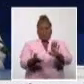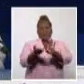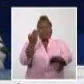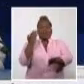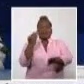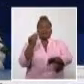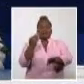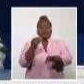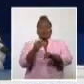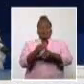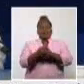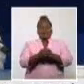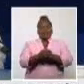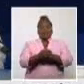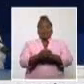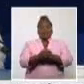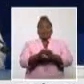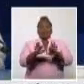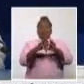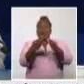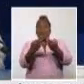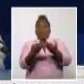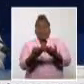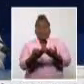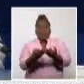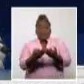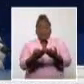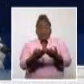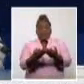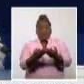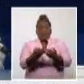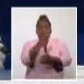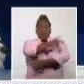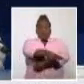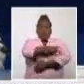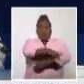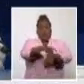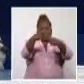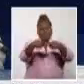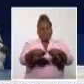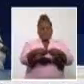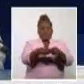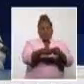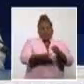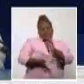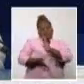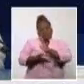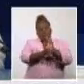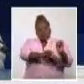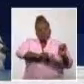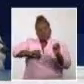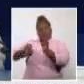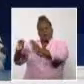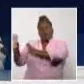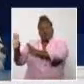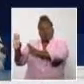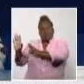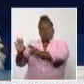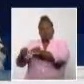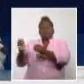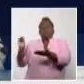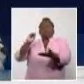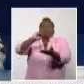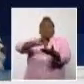yet, but their relatives decided to transfer them to their countries. They put on a plane for